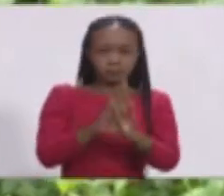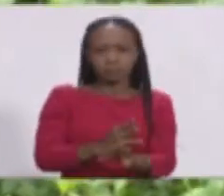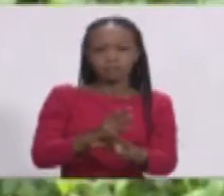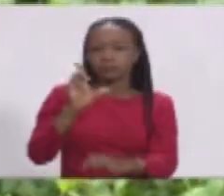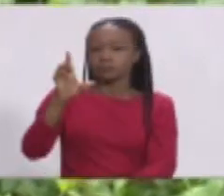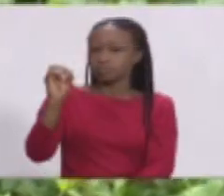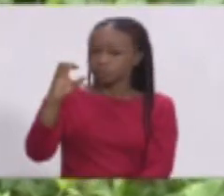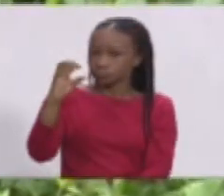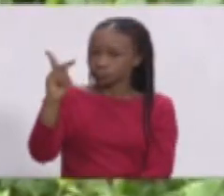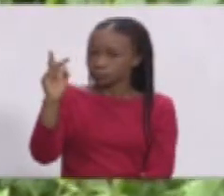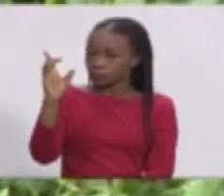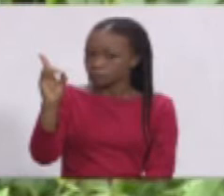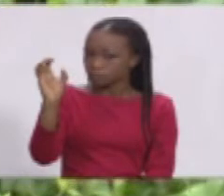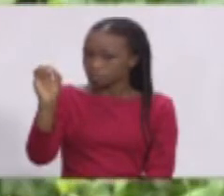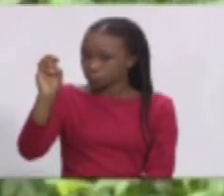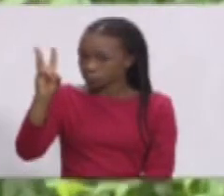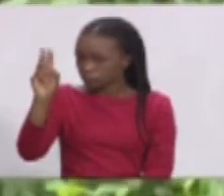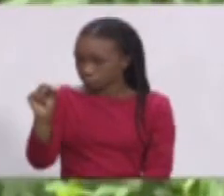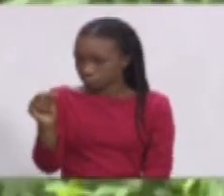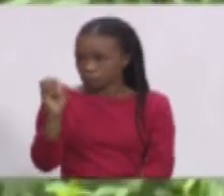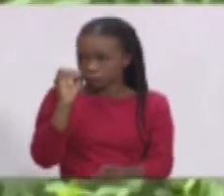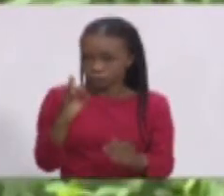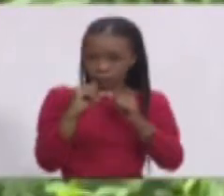can. Okay. If we go further, we'll be